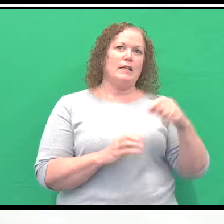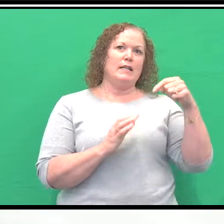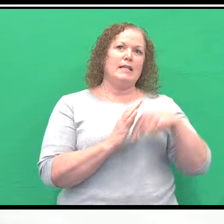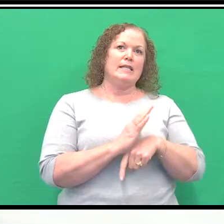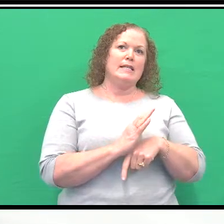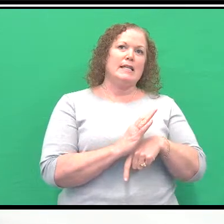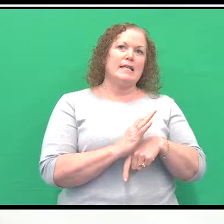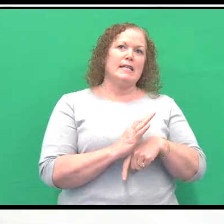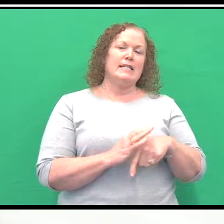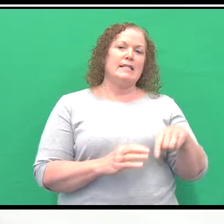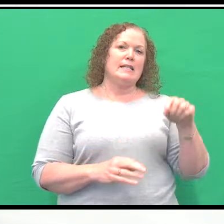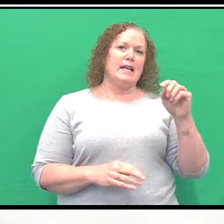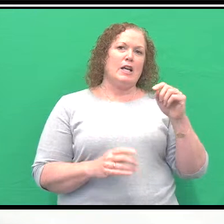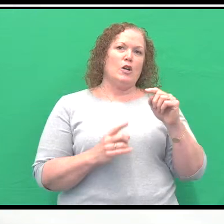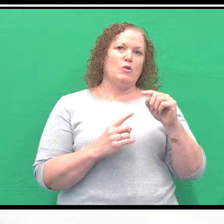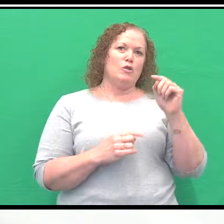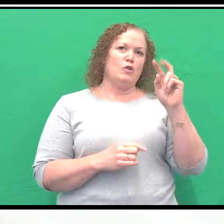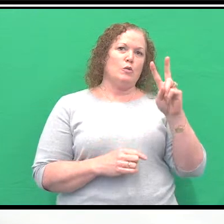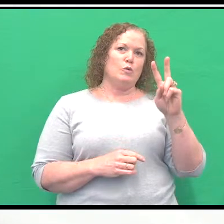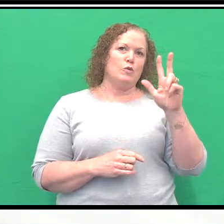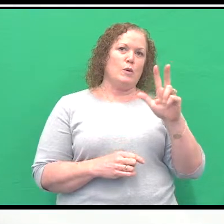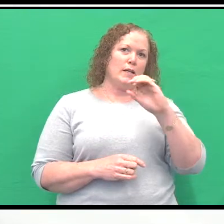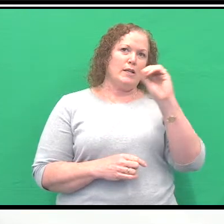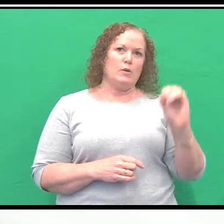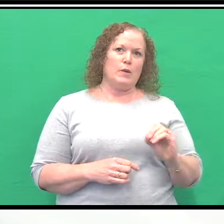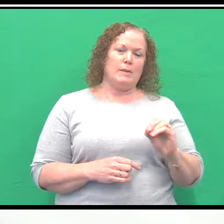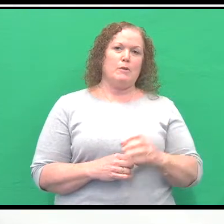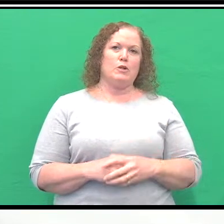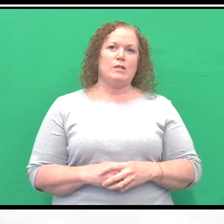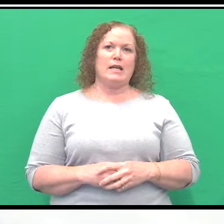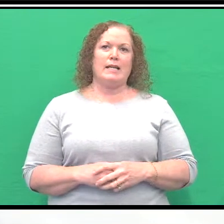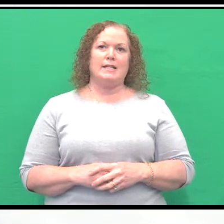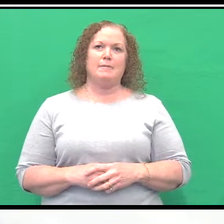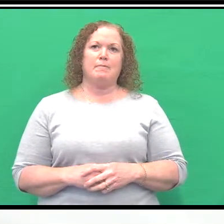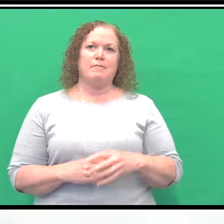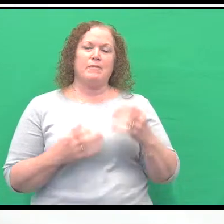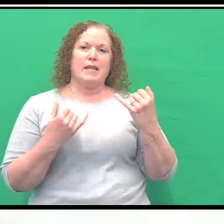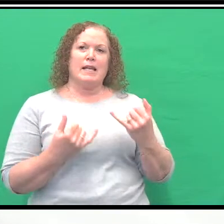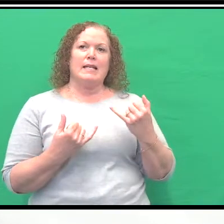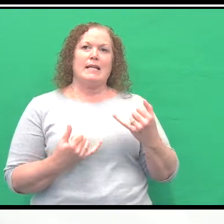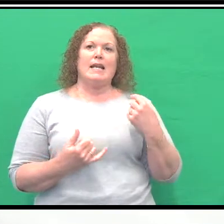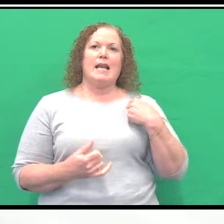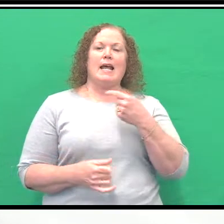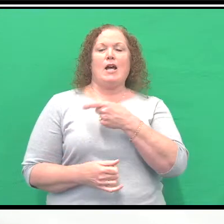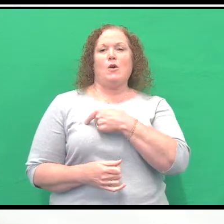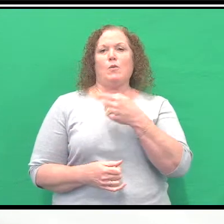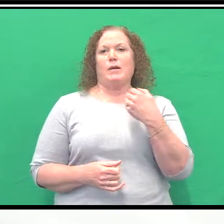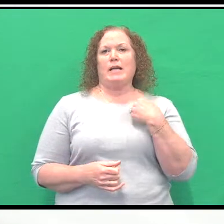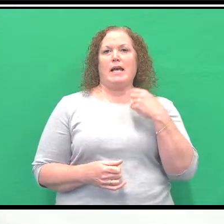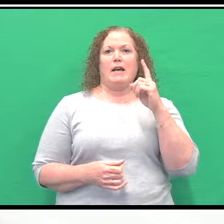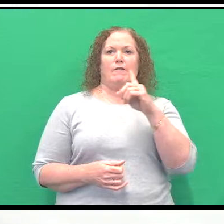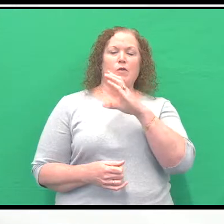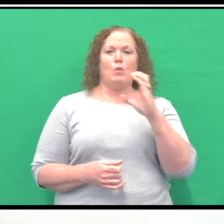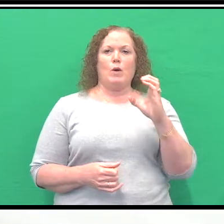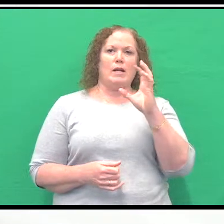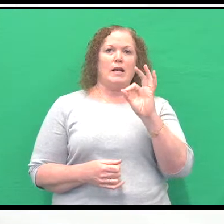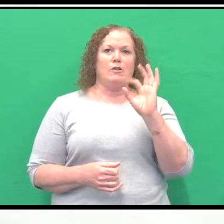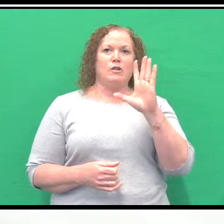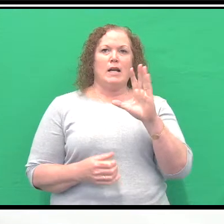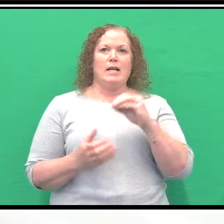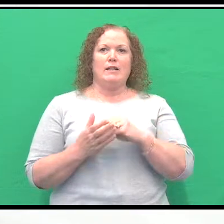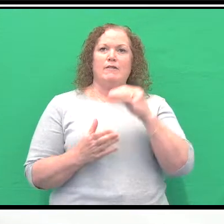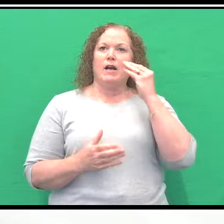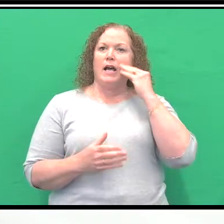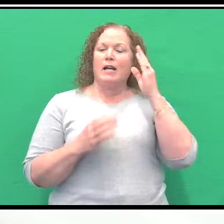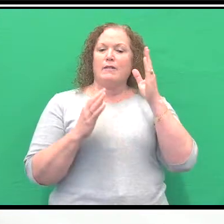23%. Our current district dashboard shows 195 students and 19 staff members that